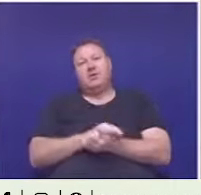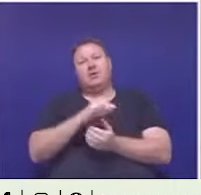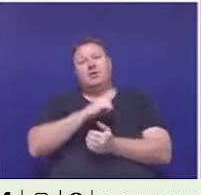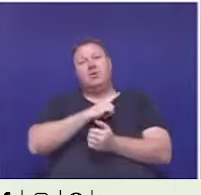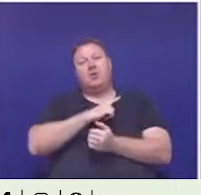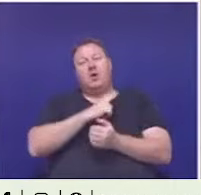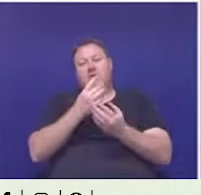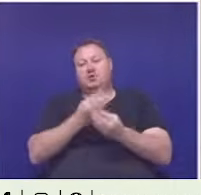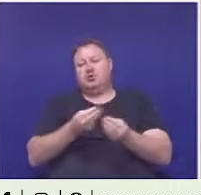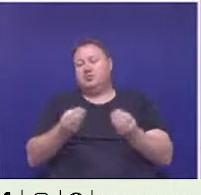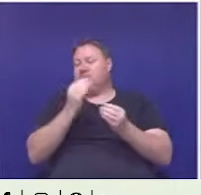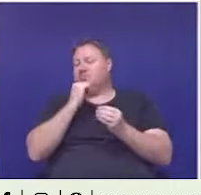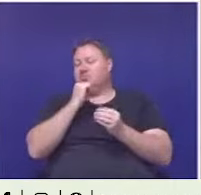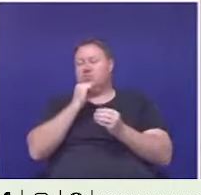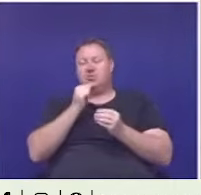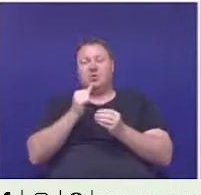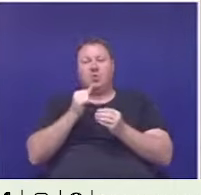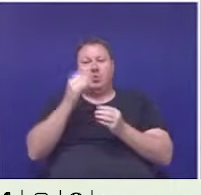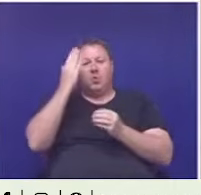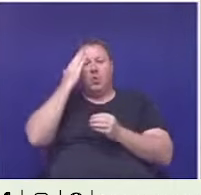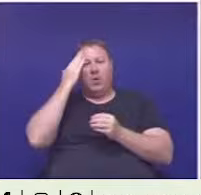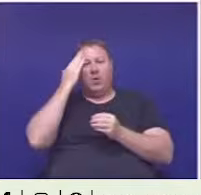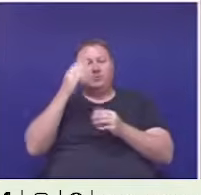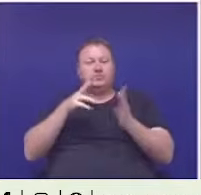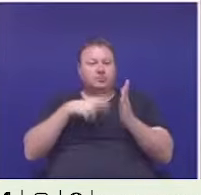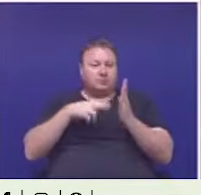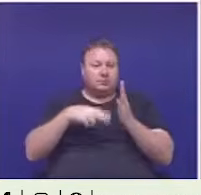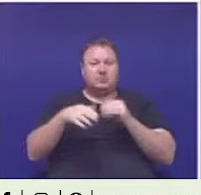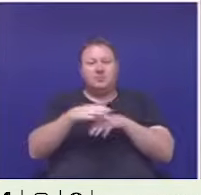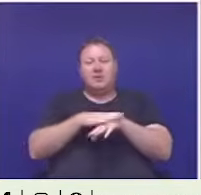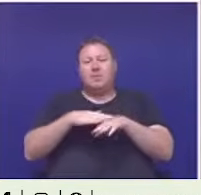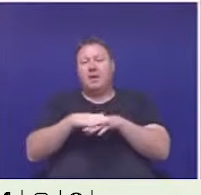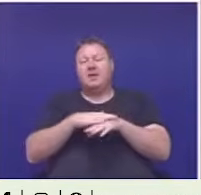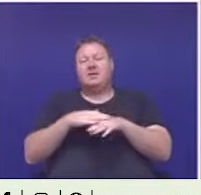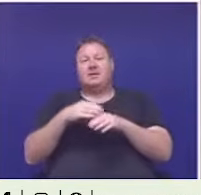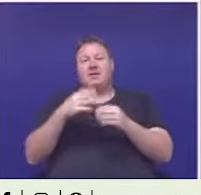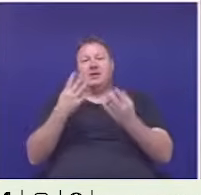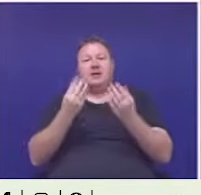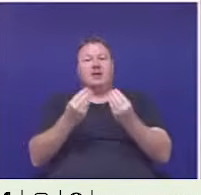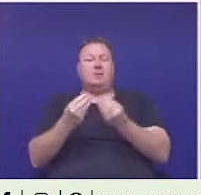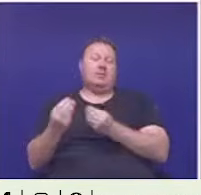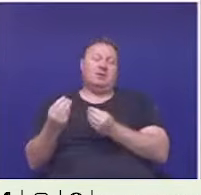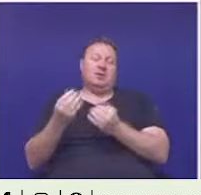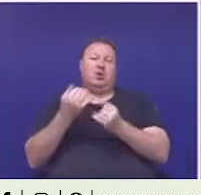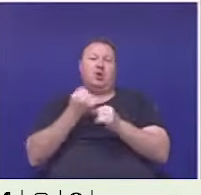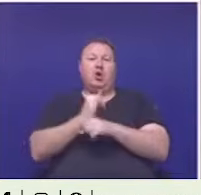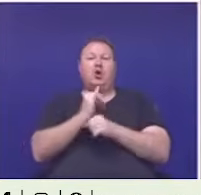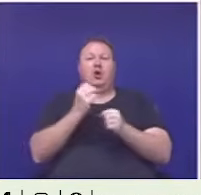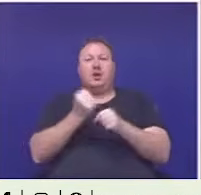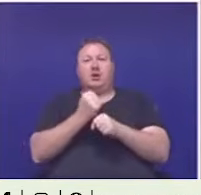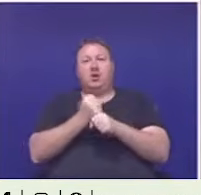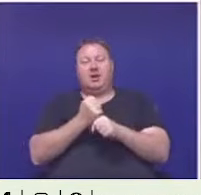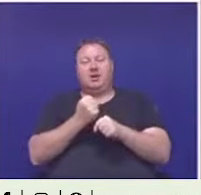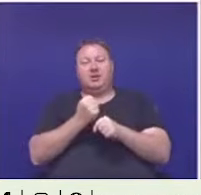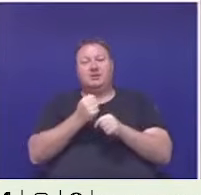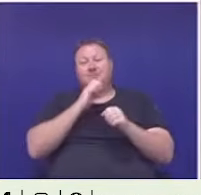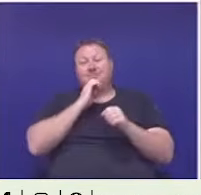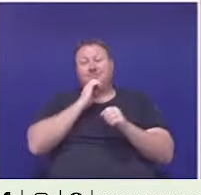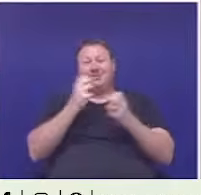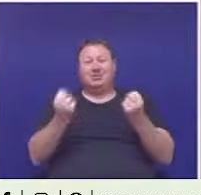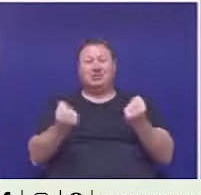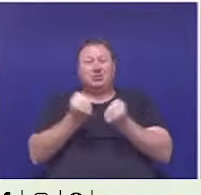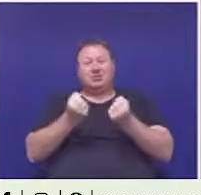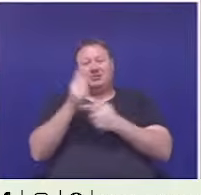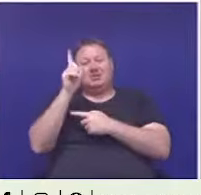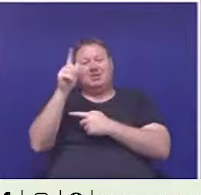cannot master reading and basic numeracy in the early grades, as they are far more likely to struggle later in the